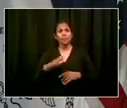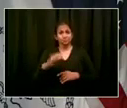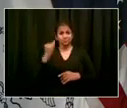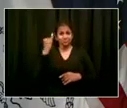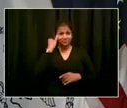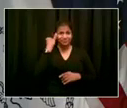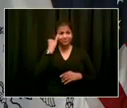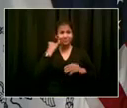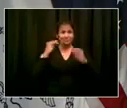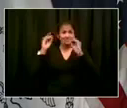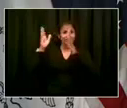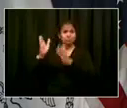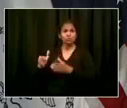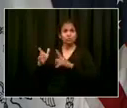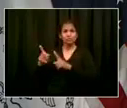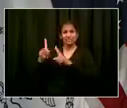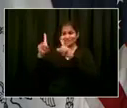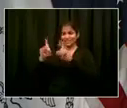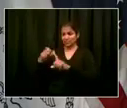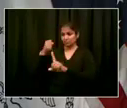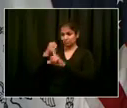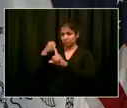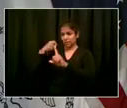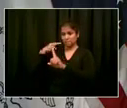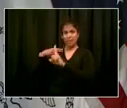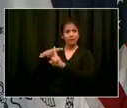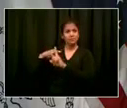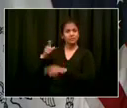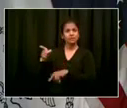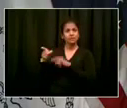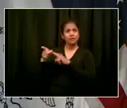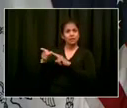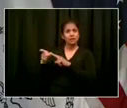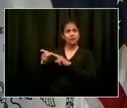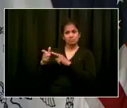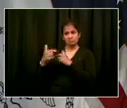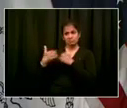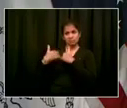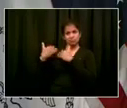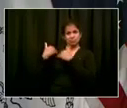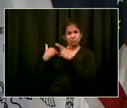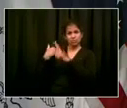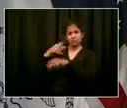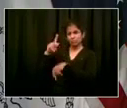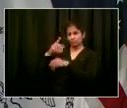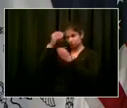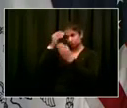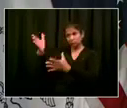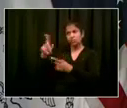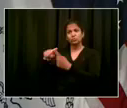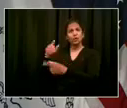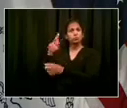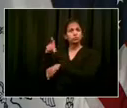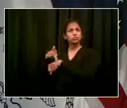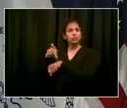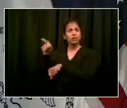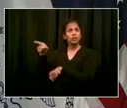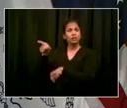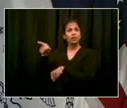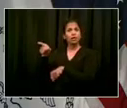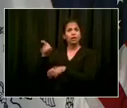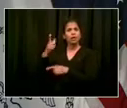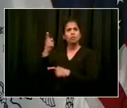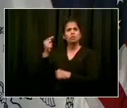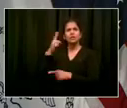principal? Like, what if they don't do that? Like, how is the city supposed to be made aware of these cases in the first place? I'll